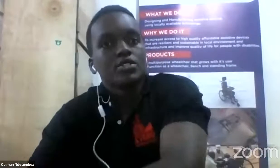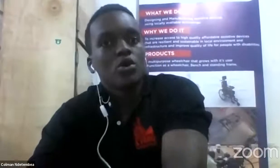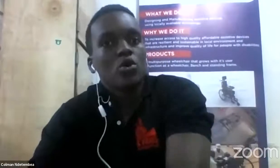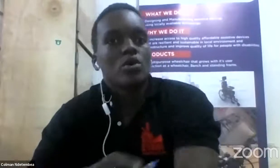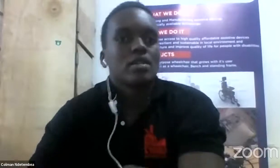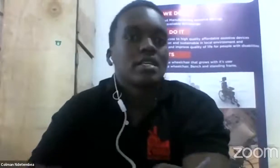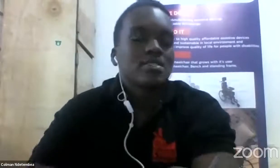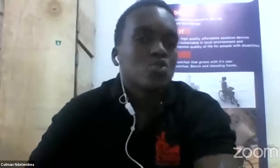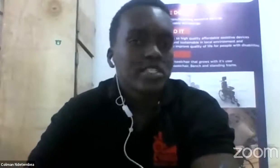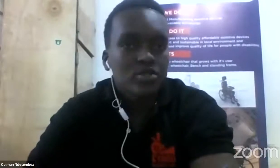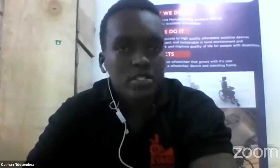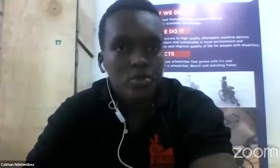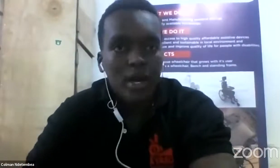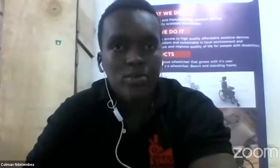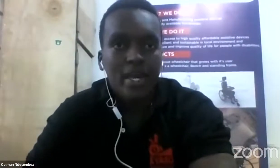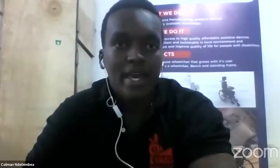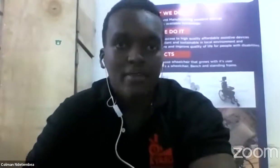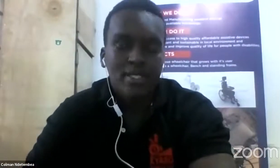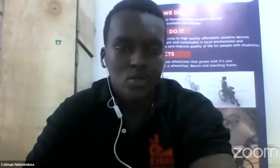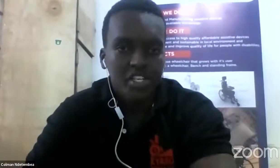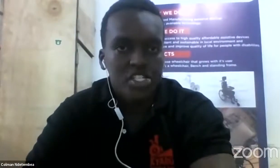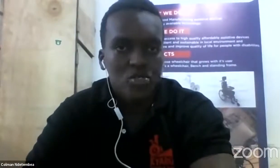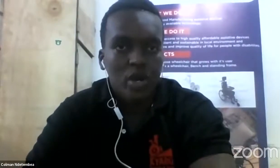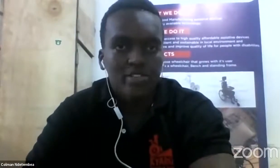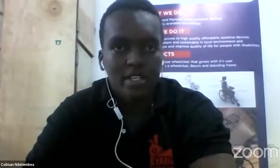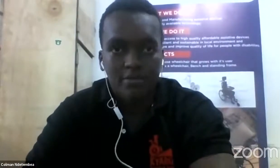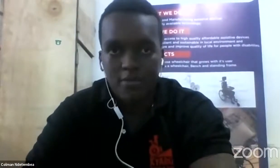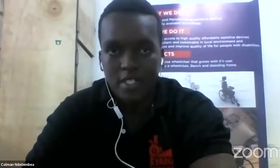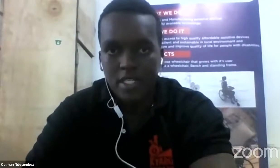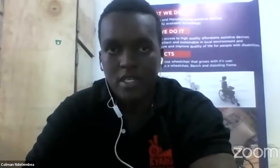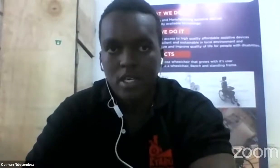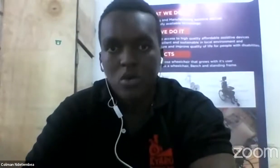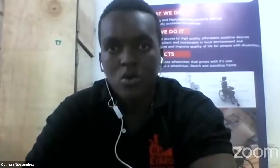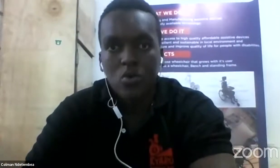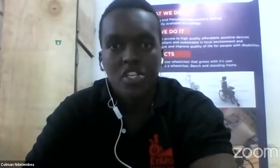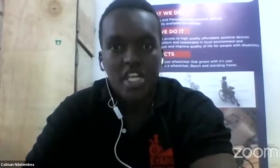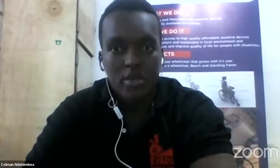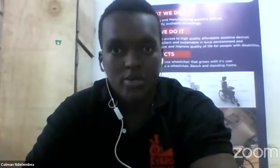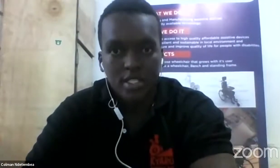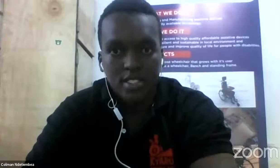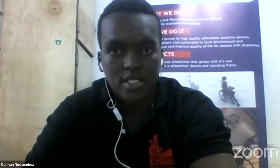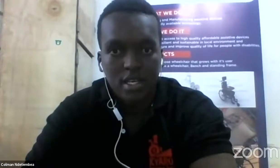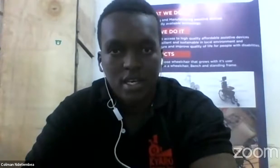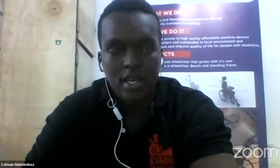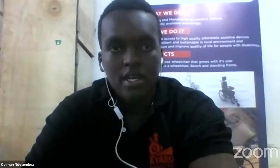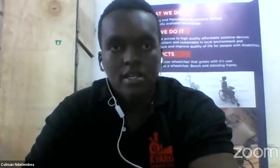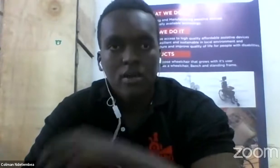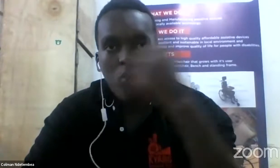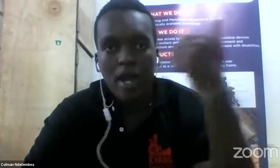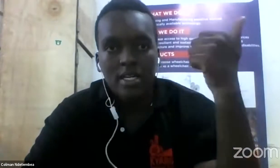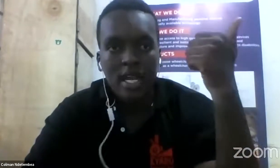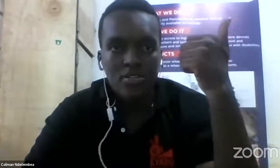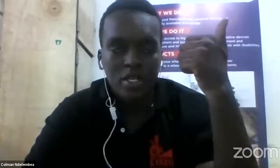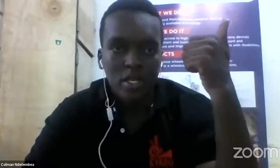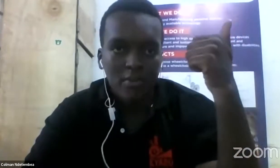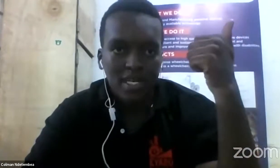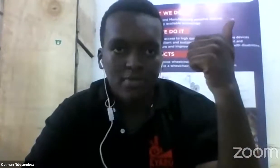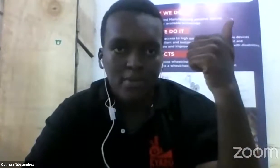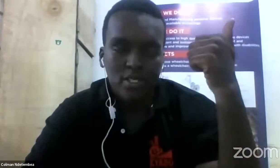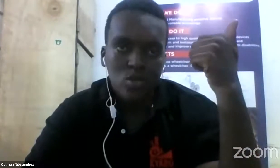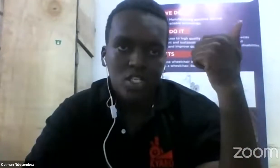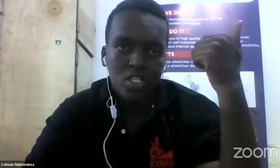Okay, so in 2021 we are aiming to reach 250 wheelchair users,